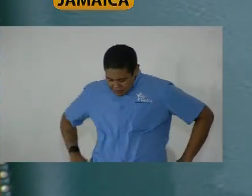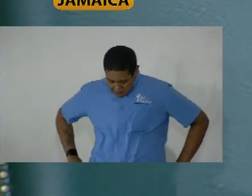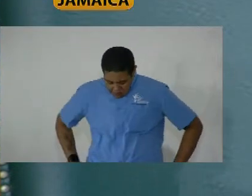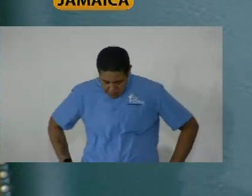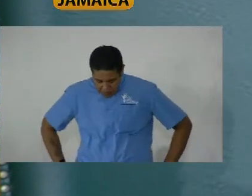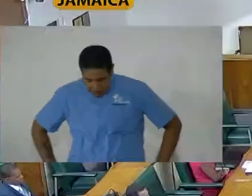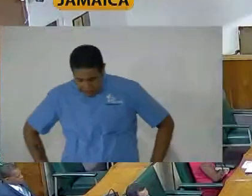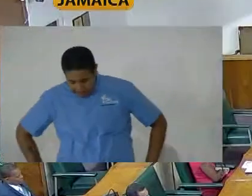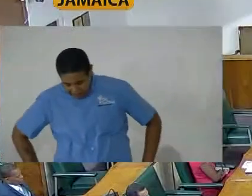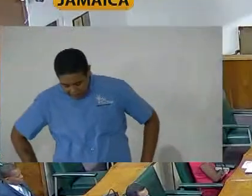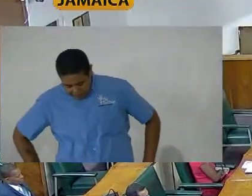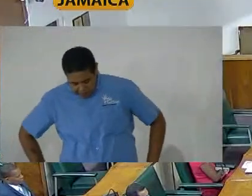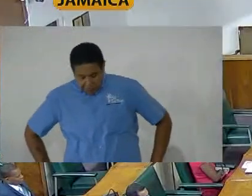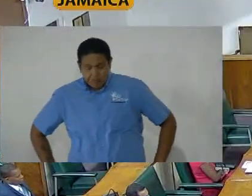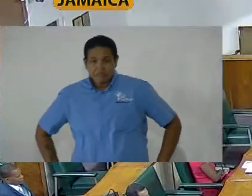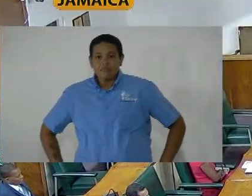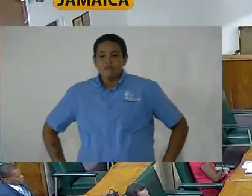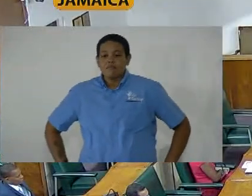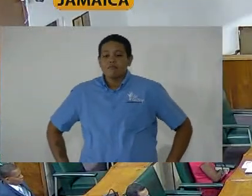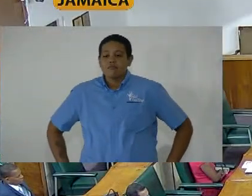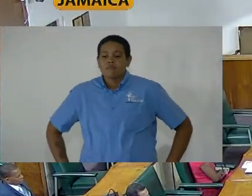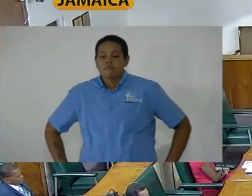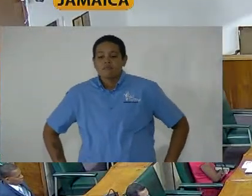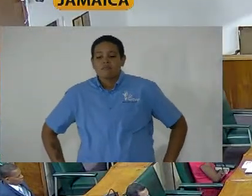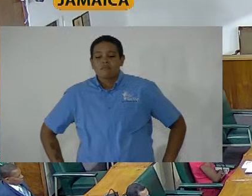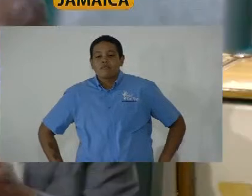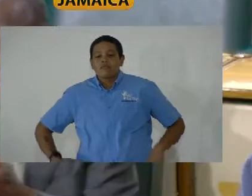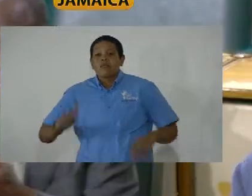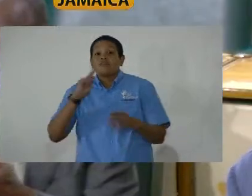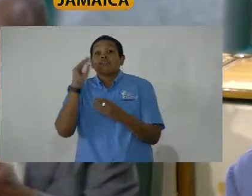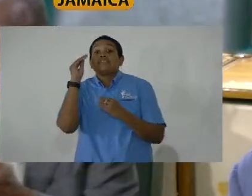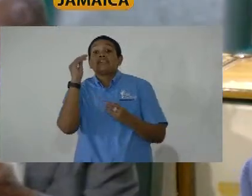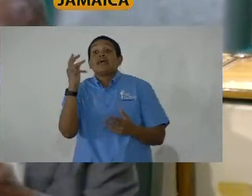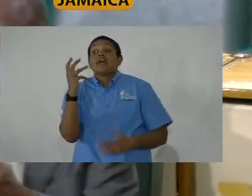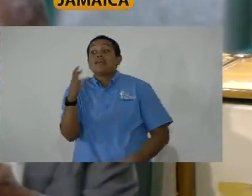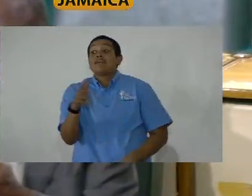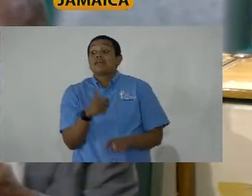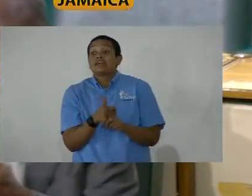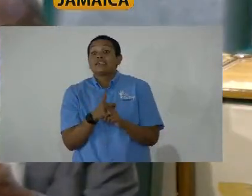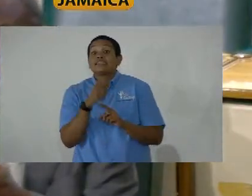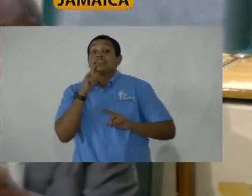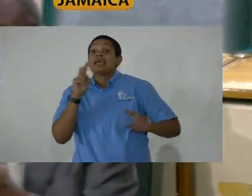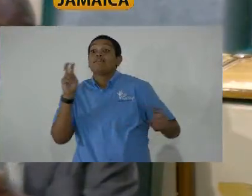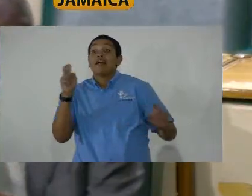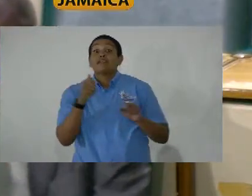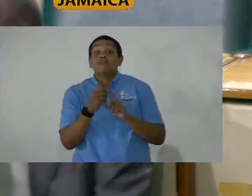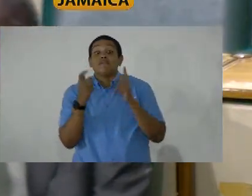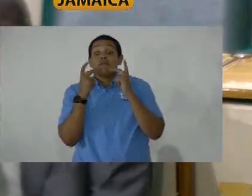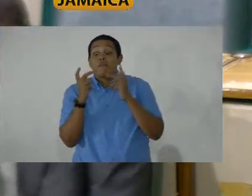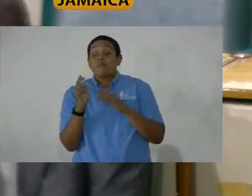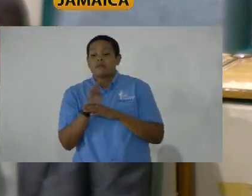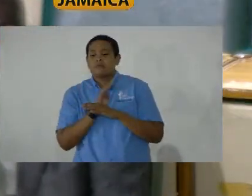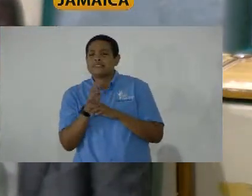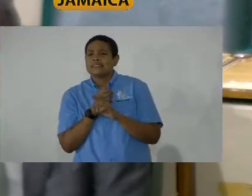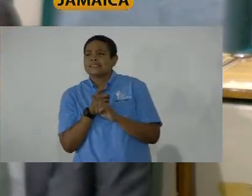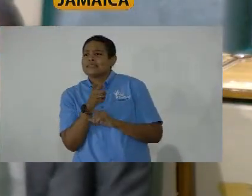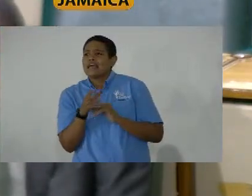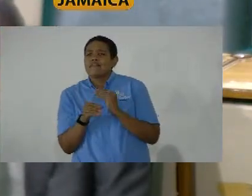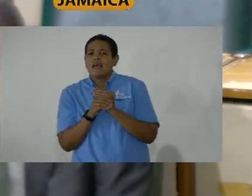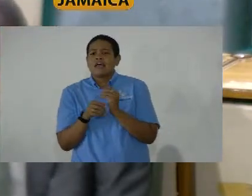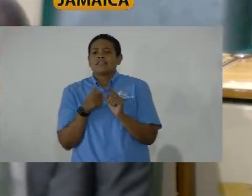business. Madam Speaker, as indicated earlier, the item on public business is